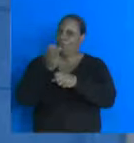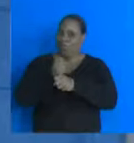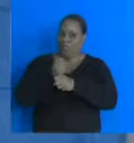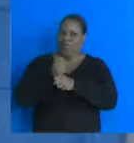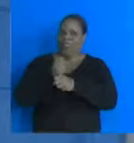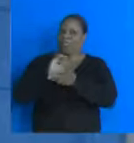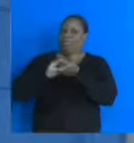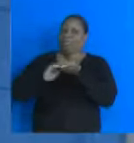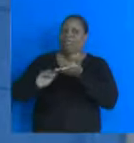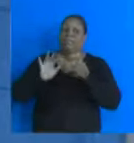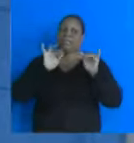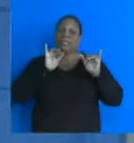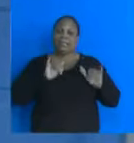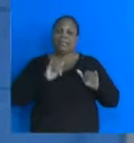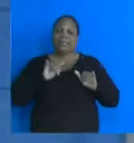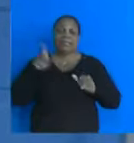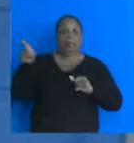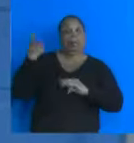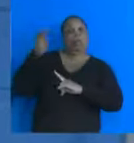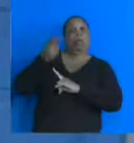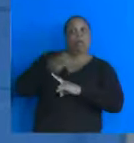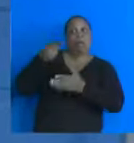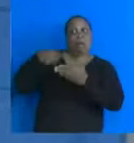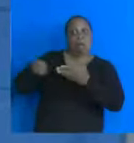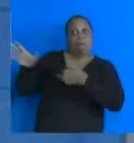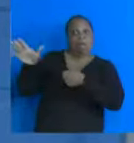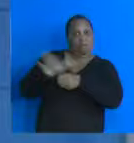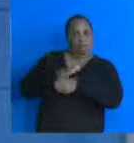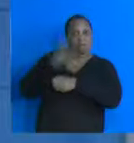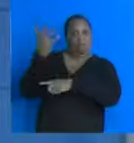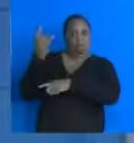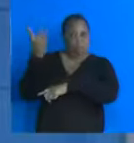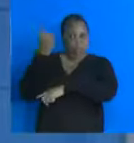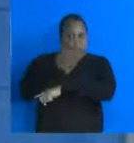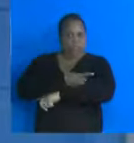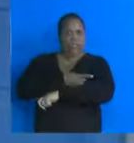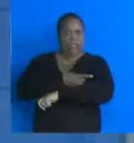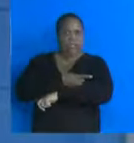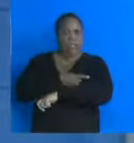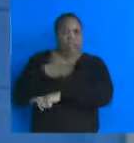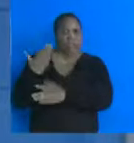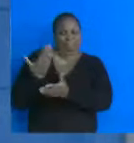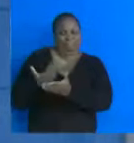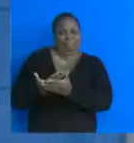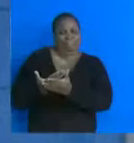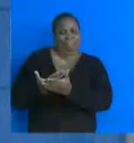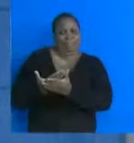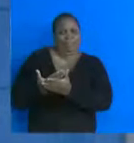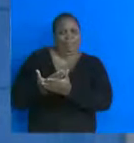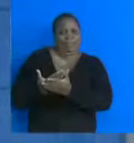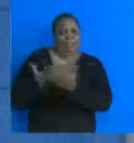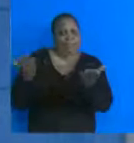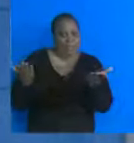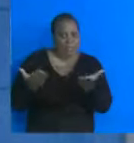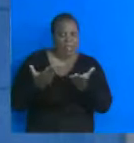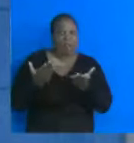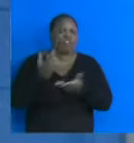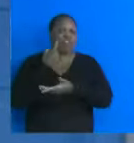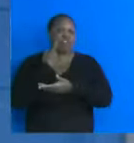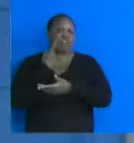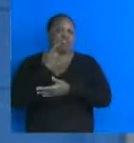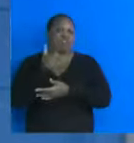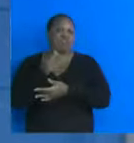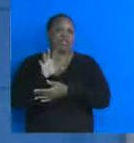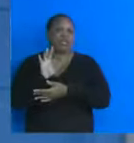must stay at a quarantine hotel and pay for the full 14 days in advance of their arrival in Bermuda. We currently have